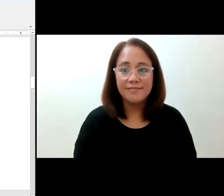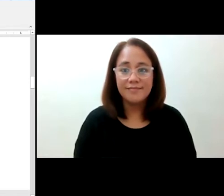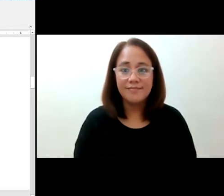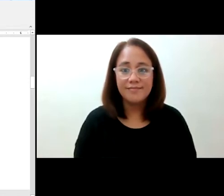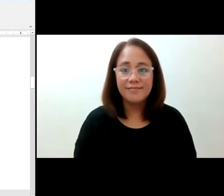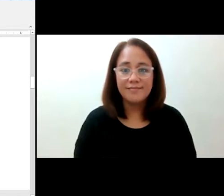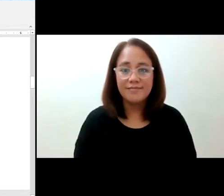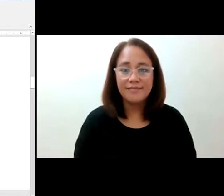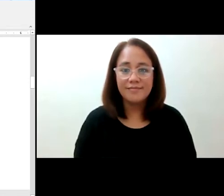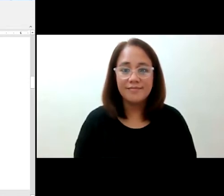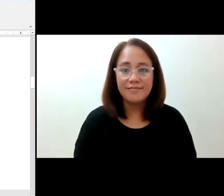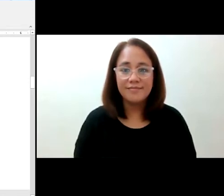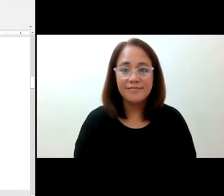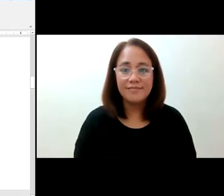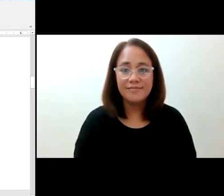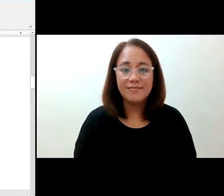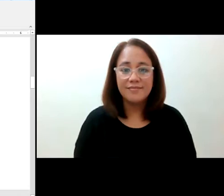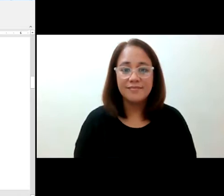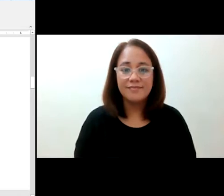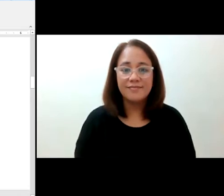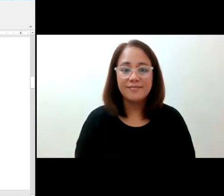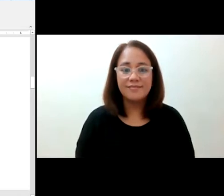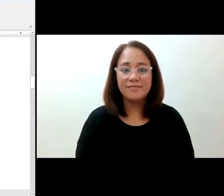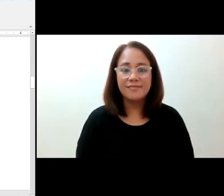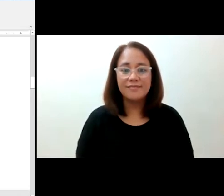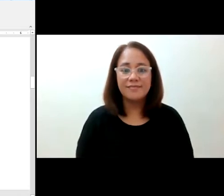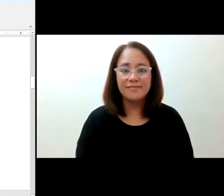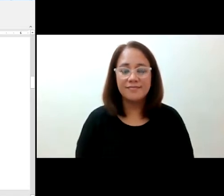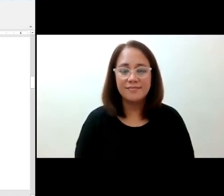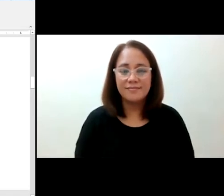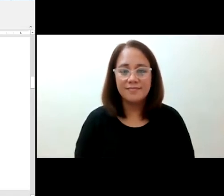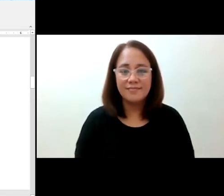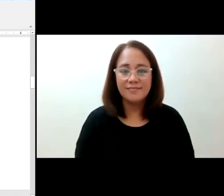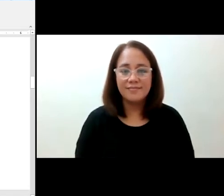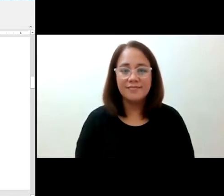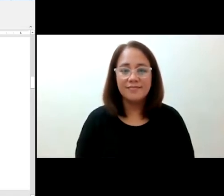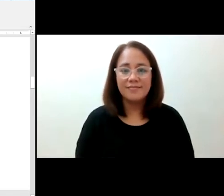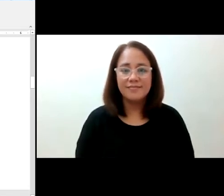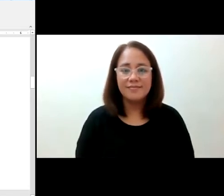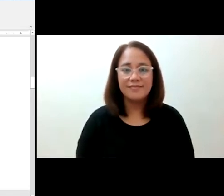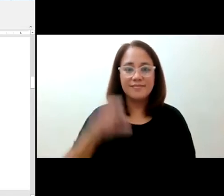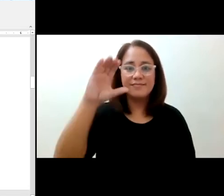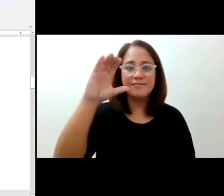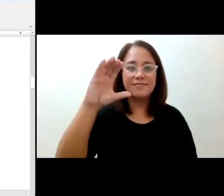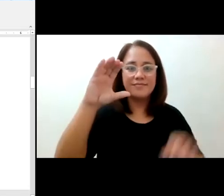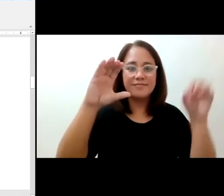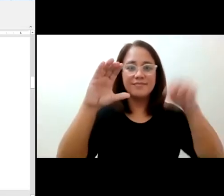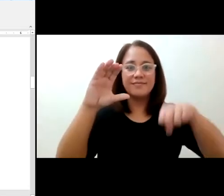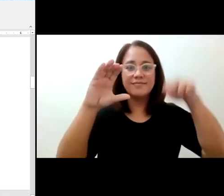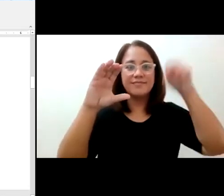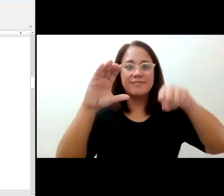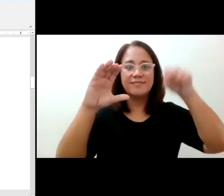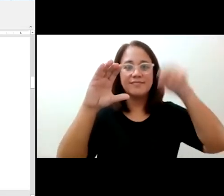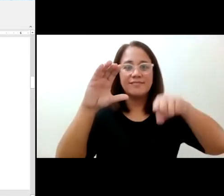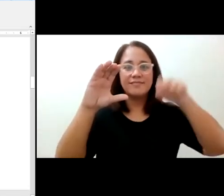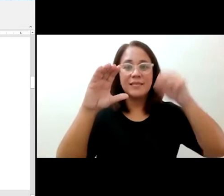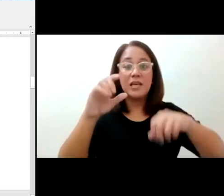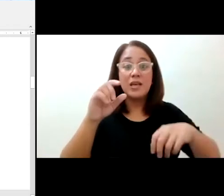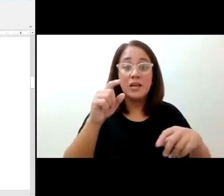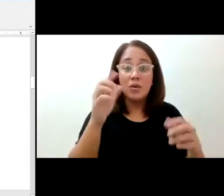Meng says C. Yes, yes. And you can find that if you look at our